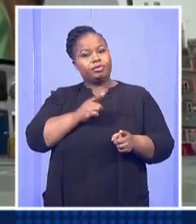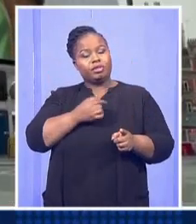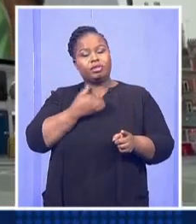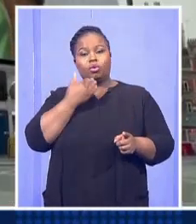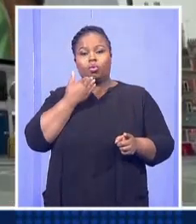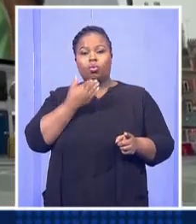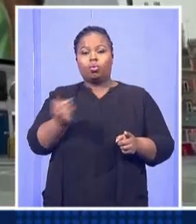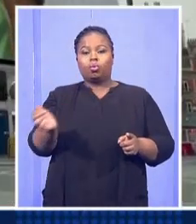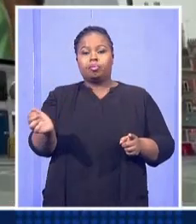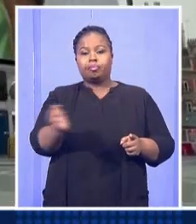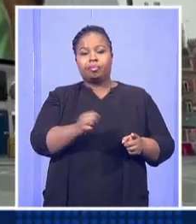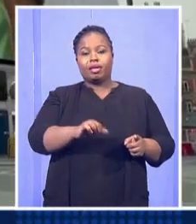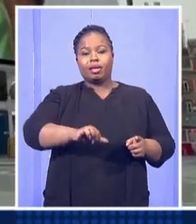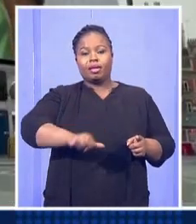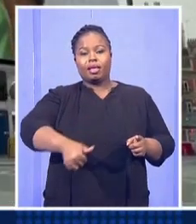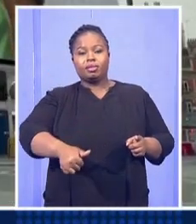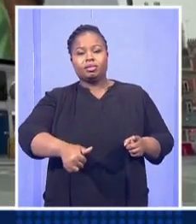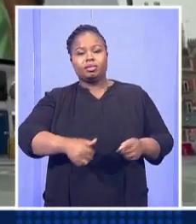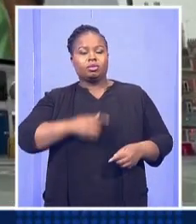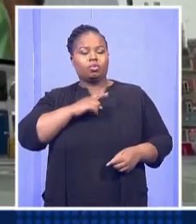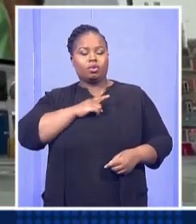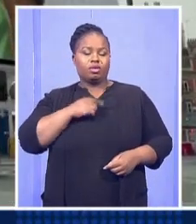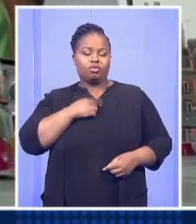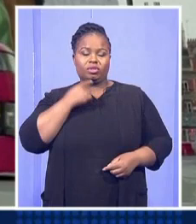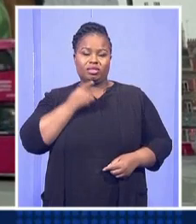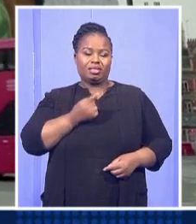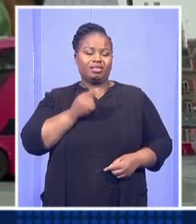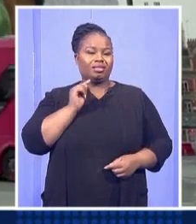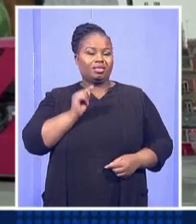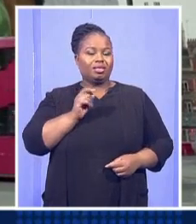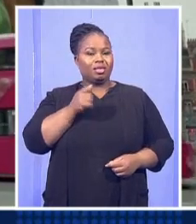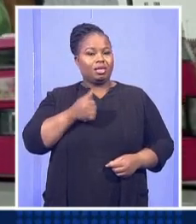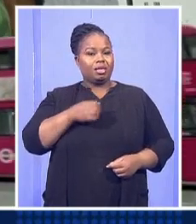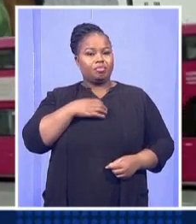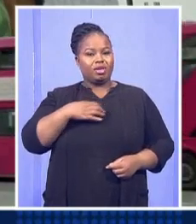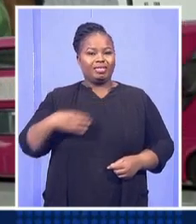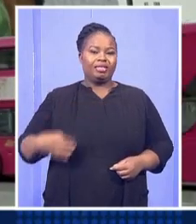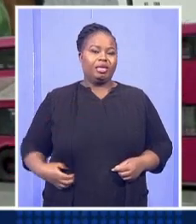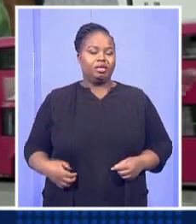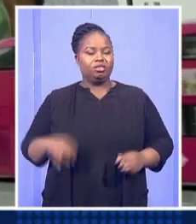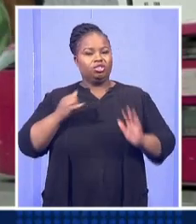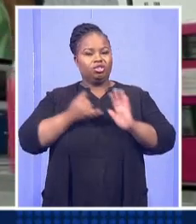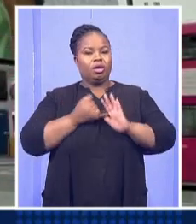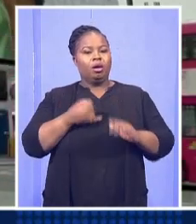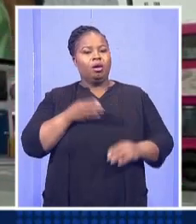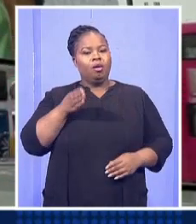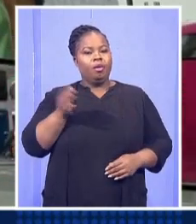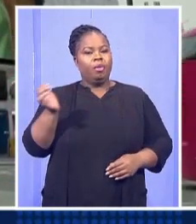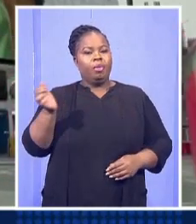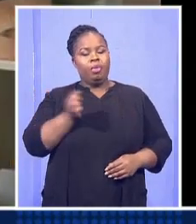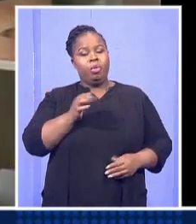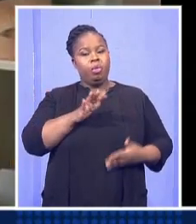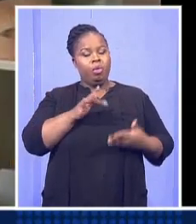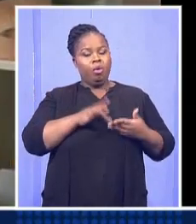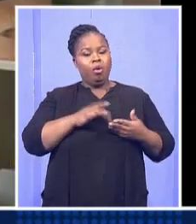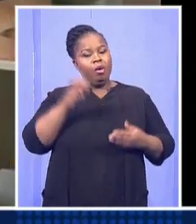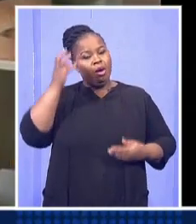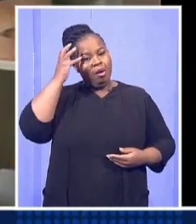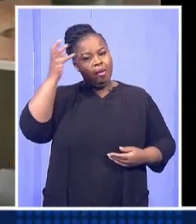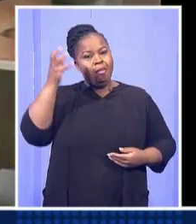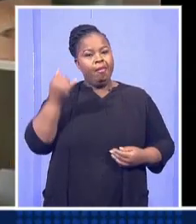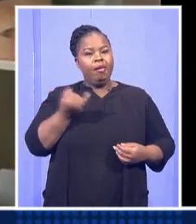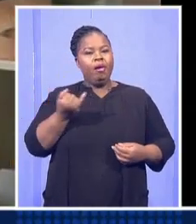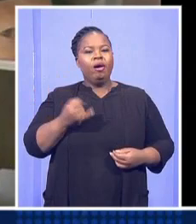that the head of state is only a figurehead in most cases. Now, that is a different case when it comes to absolute monarchs, such as in the Kingdom